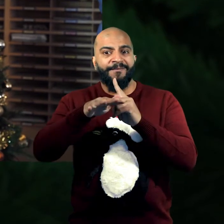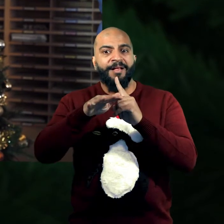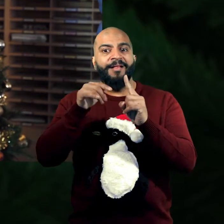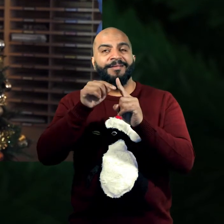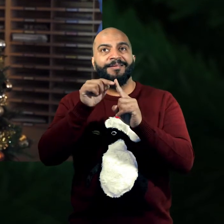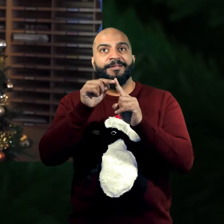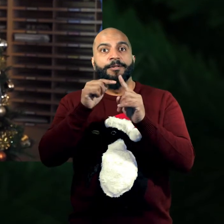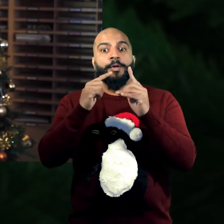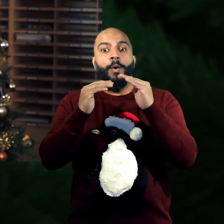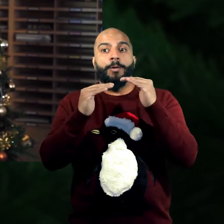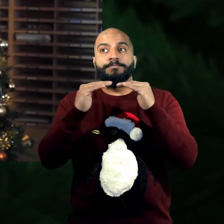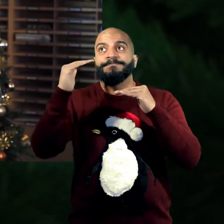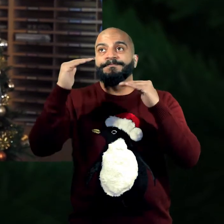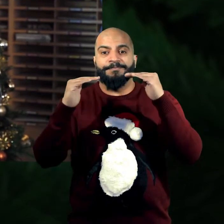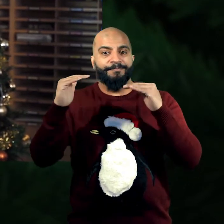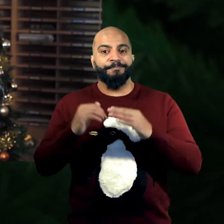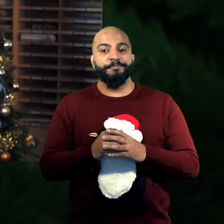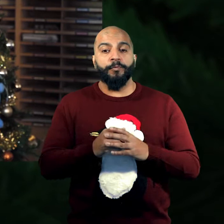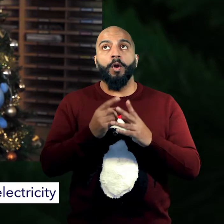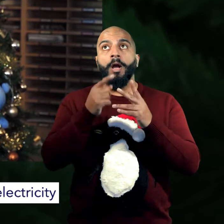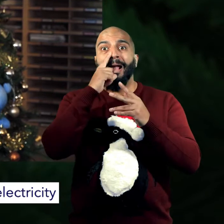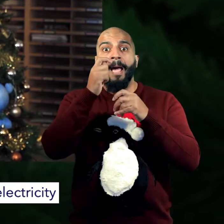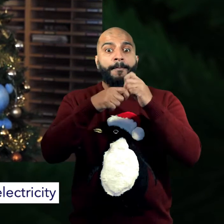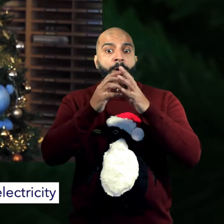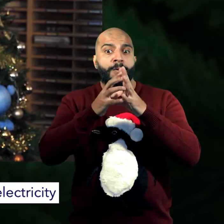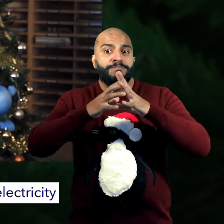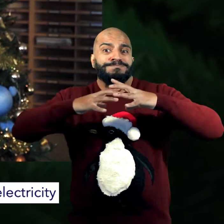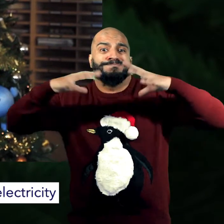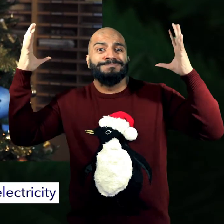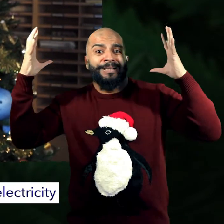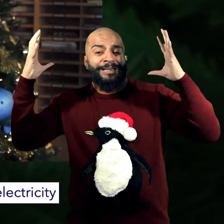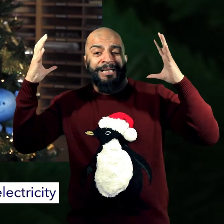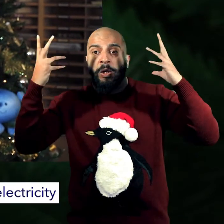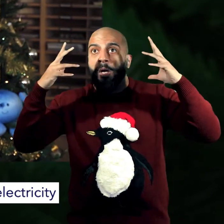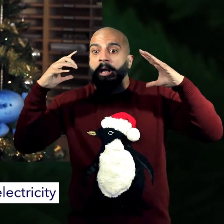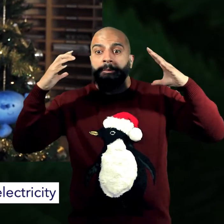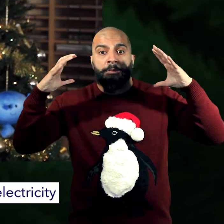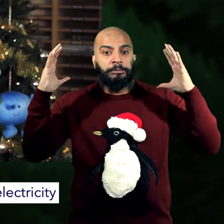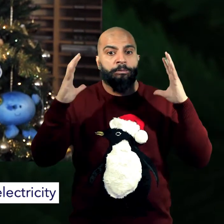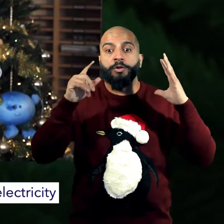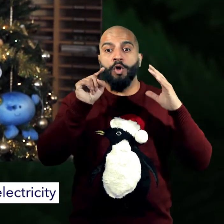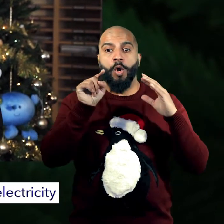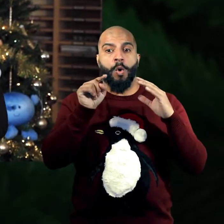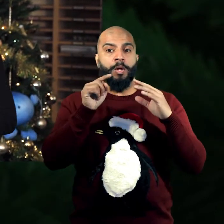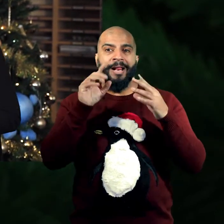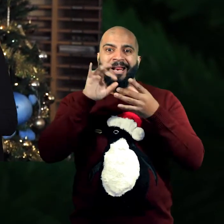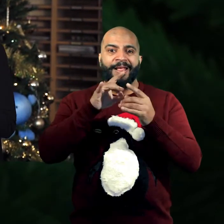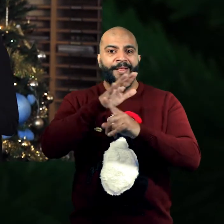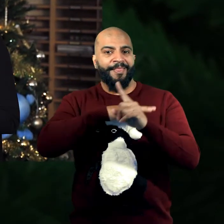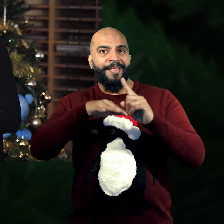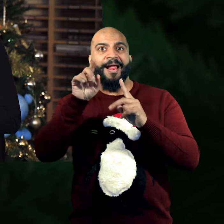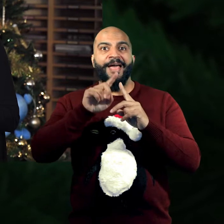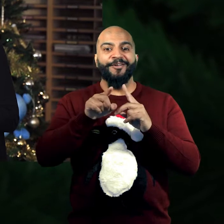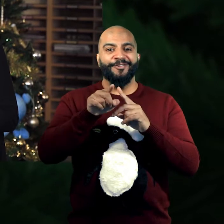field in the atomic scale. In the large scale, we see these things as changing how they conduct electricity or